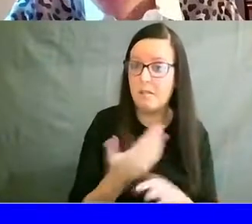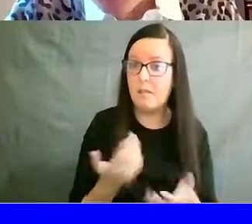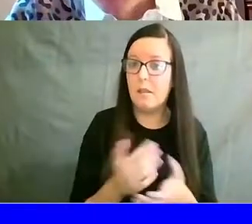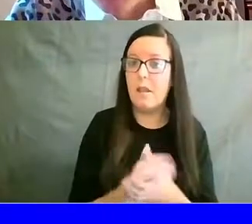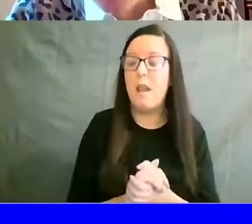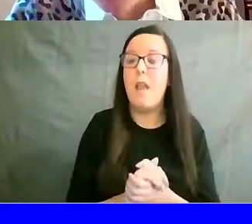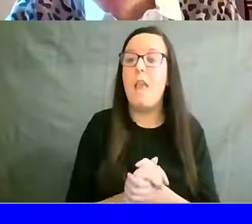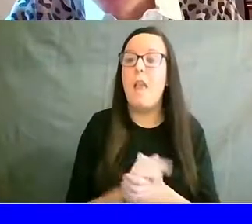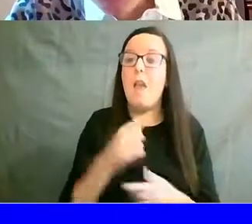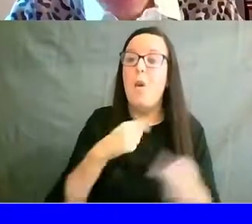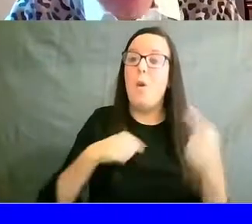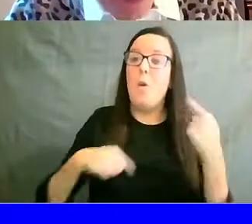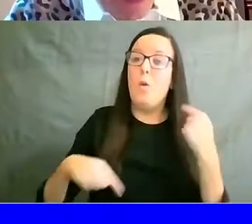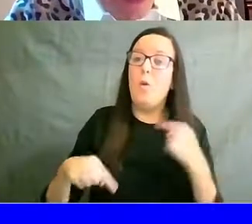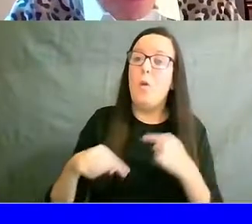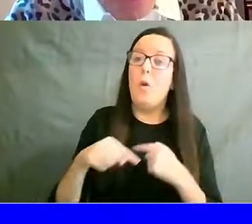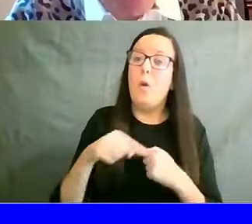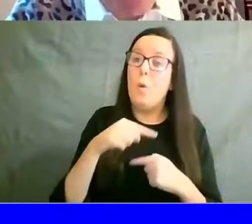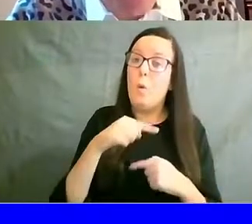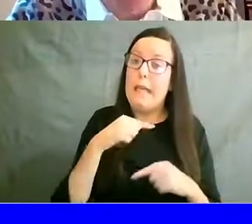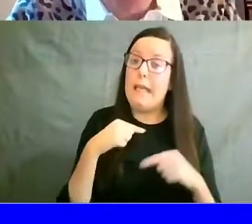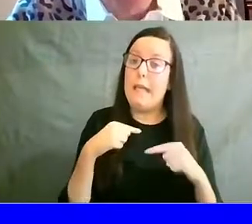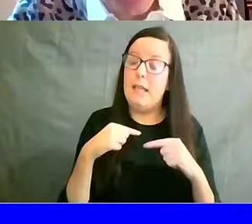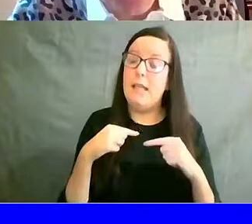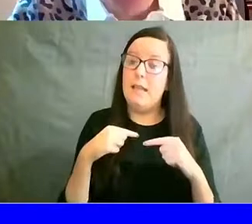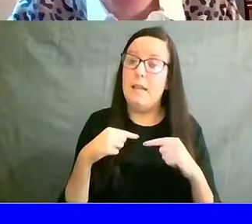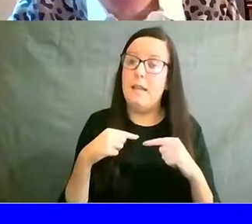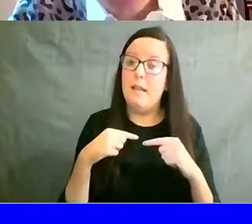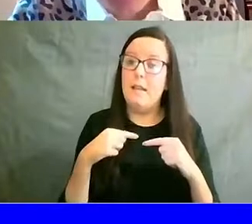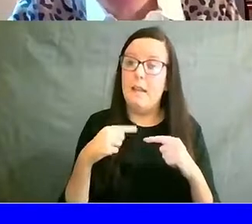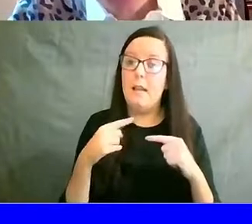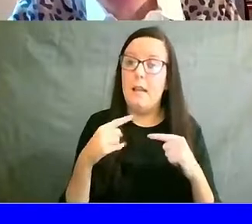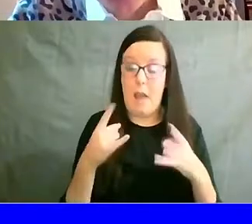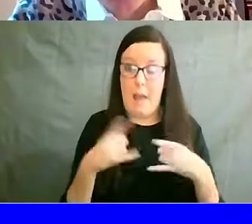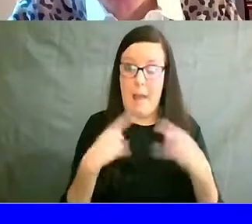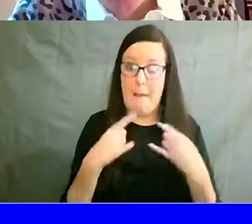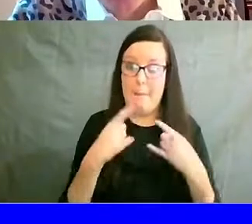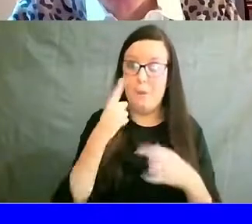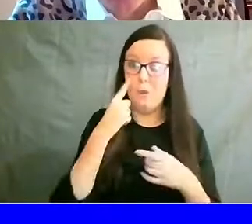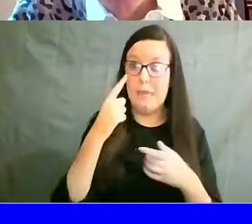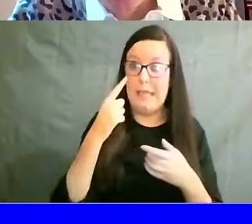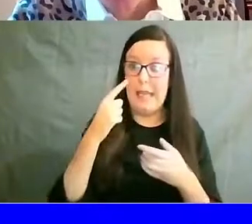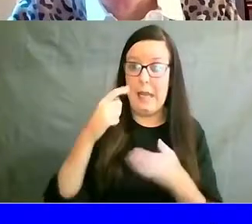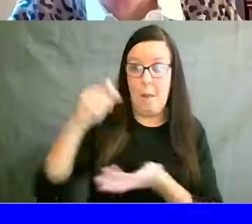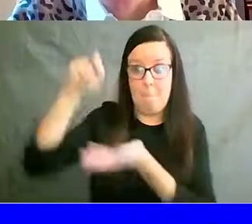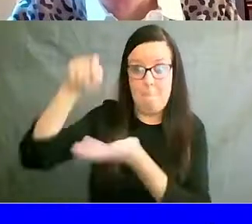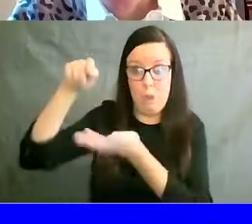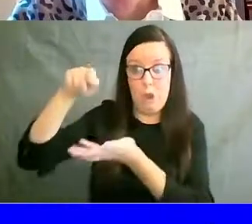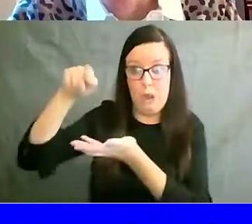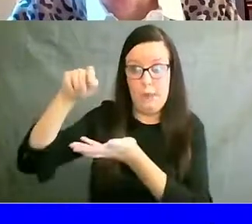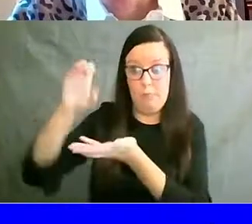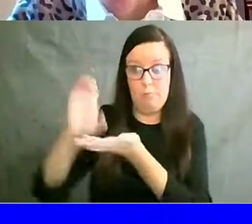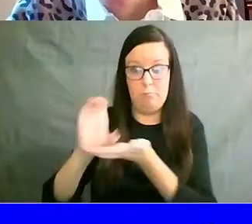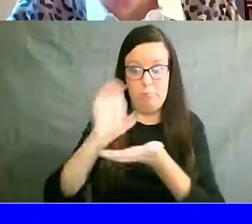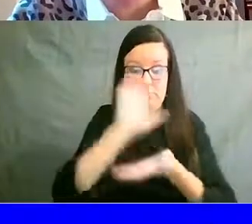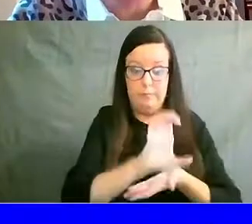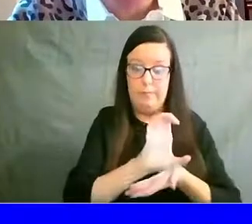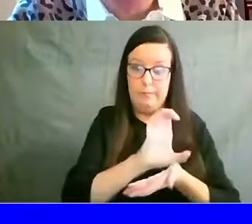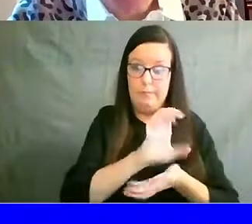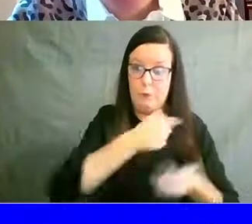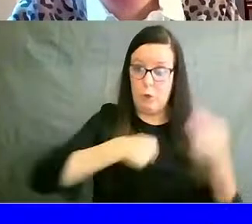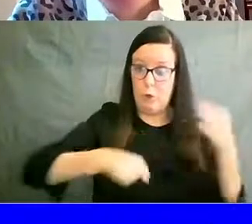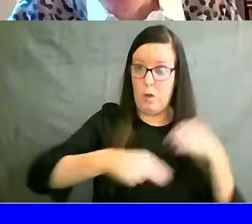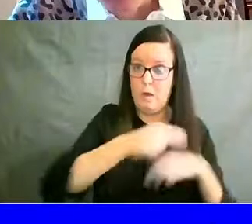We were happy to see that we got support in the budget allocation last week.